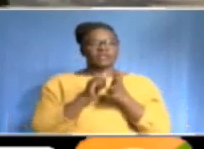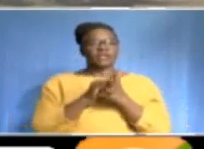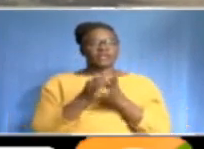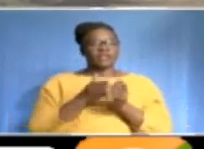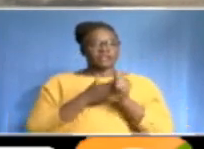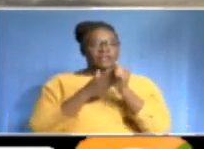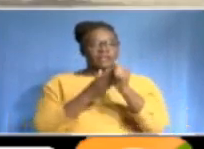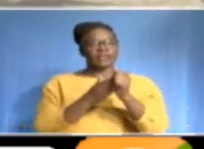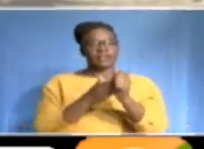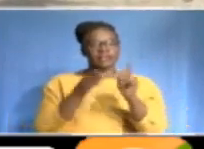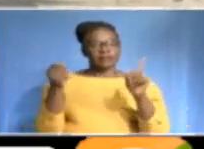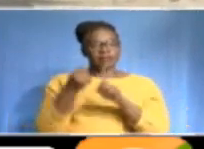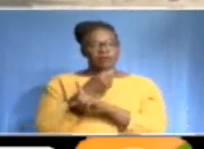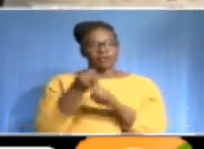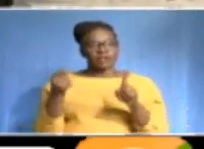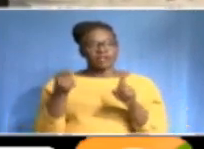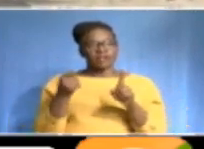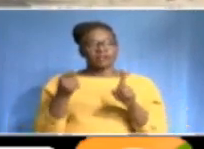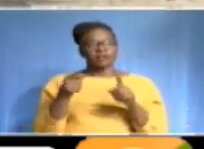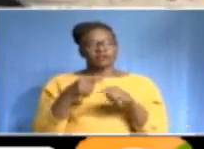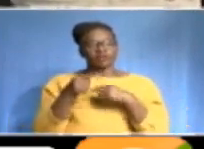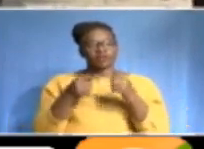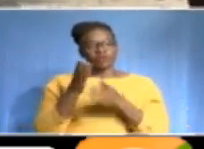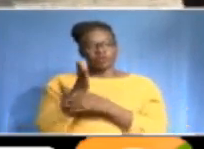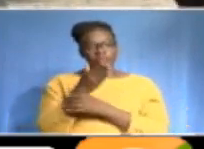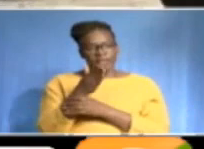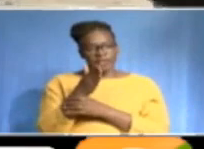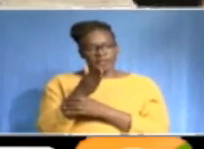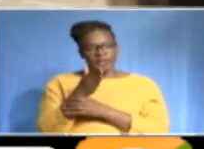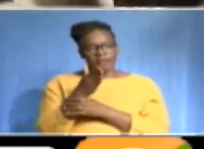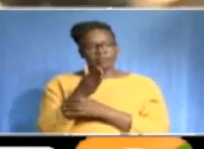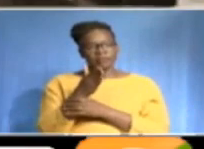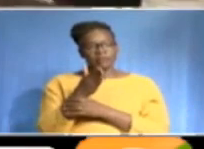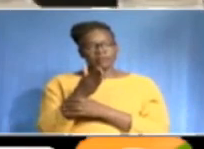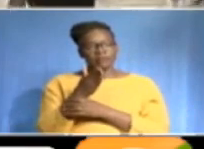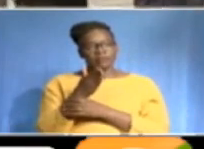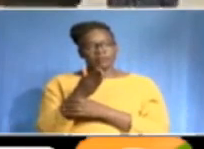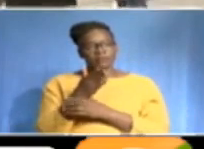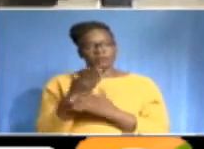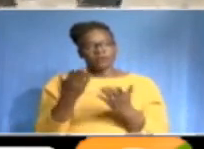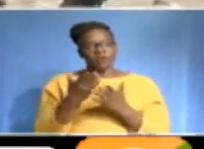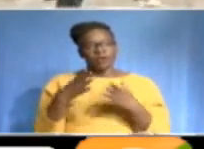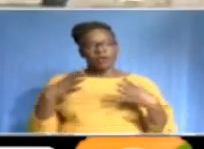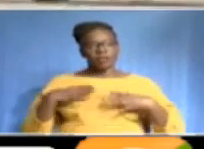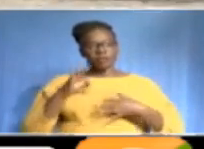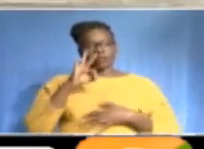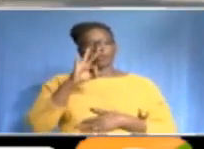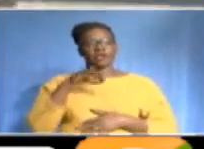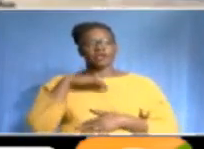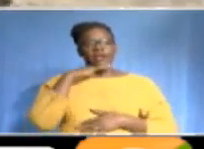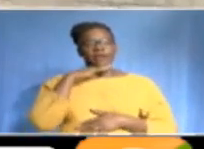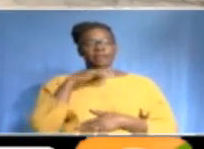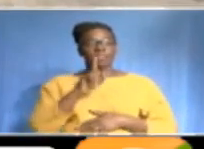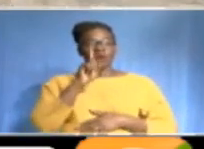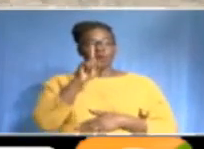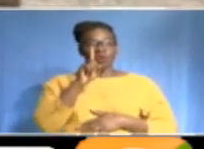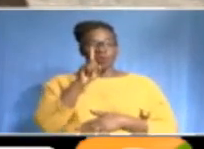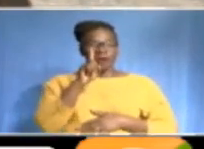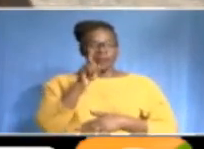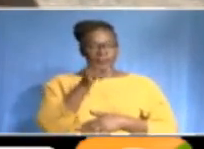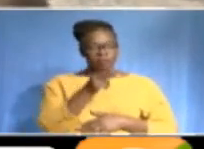led these violent demonstrations on Thursday that led to the death of three people. One of them was